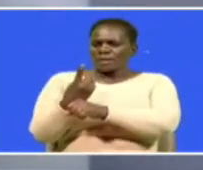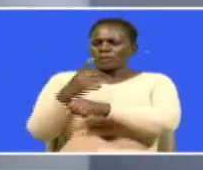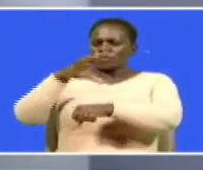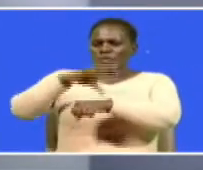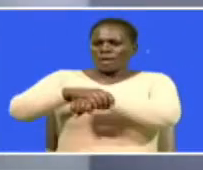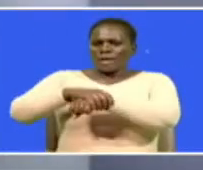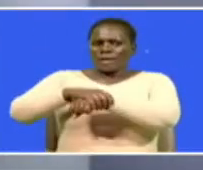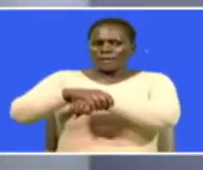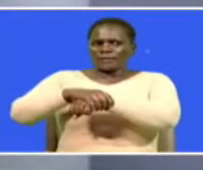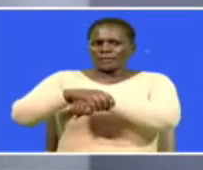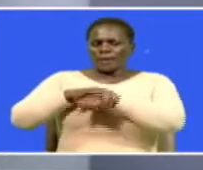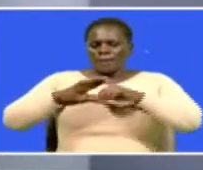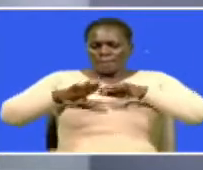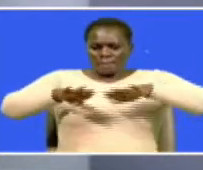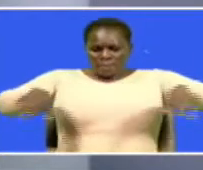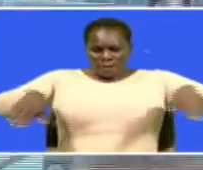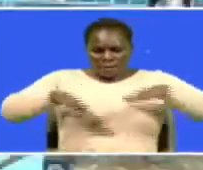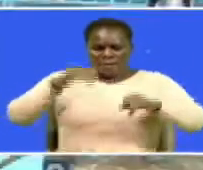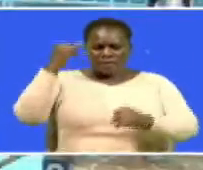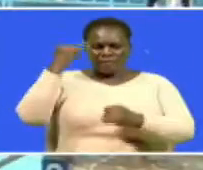the butterfly final gold.